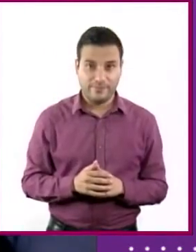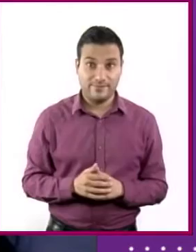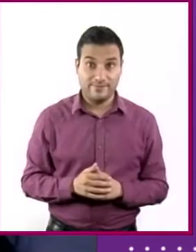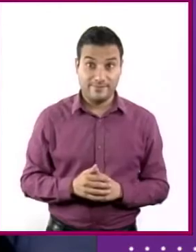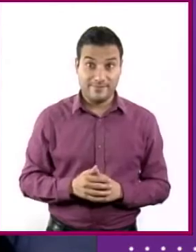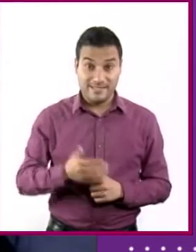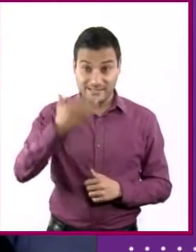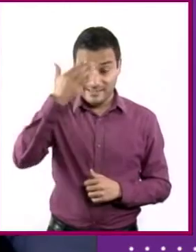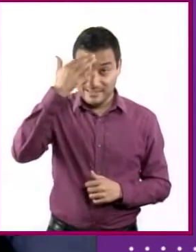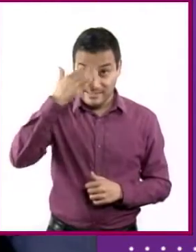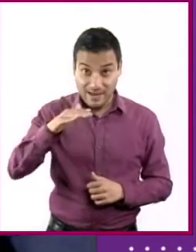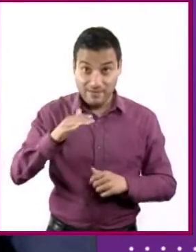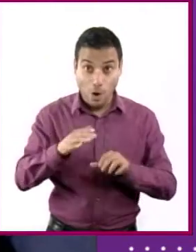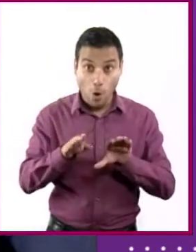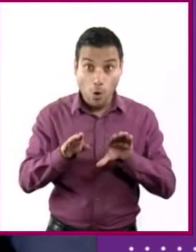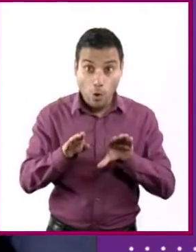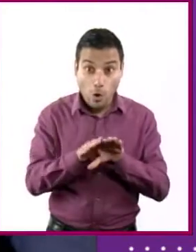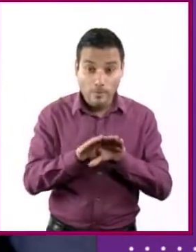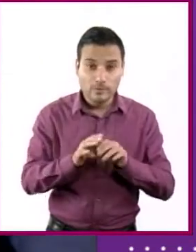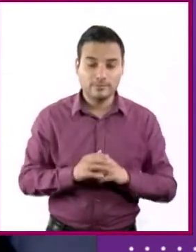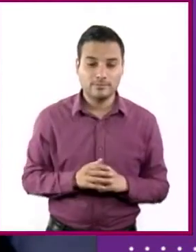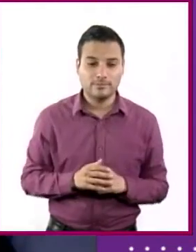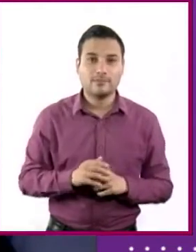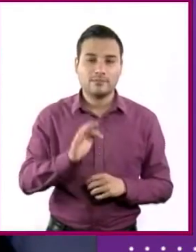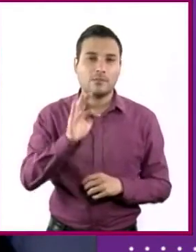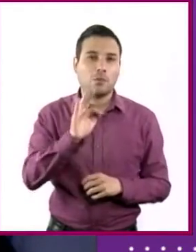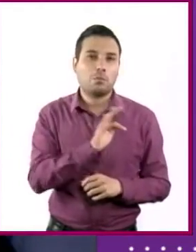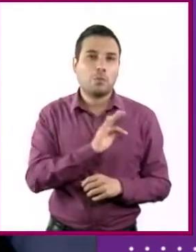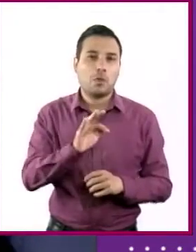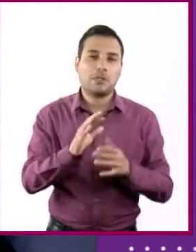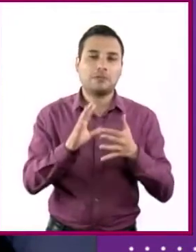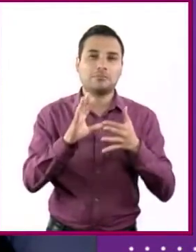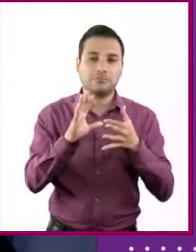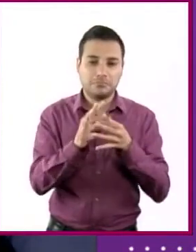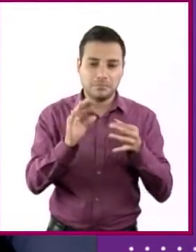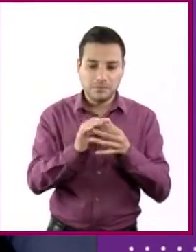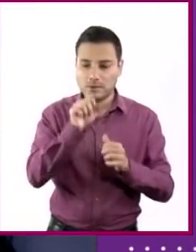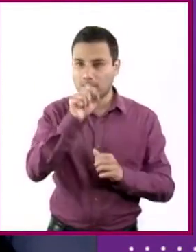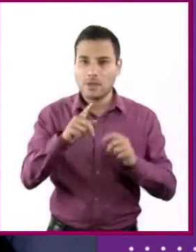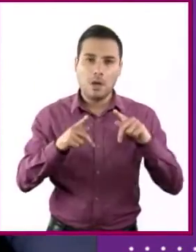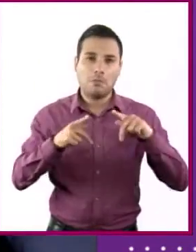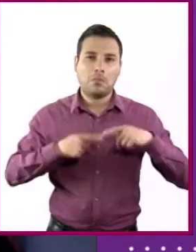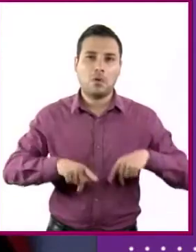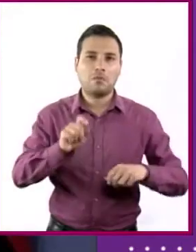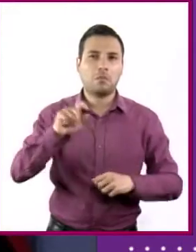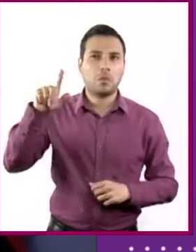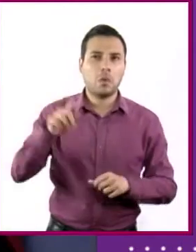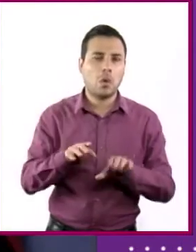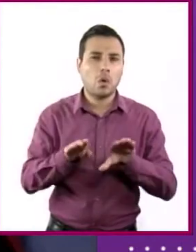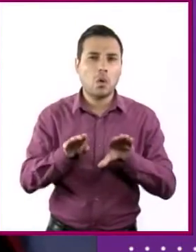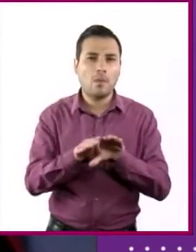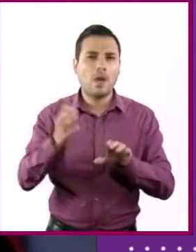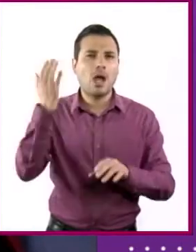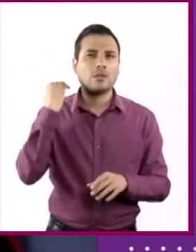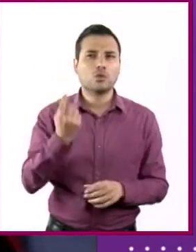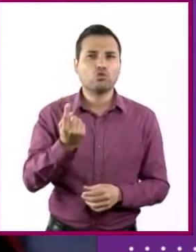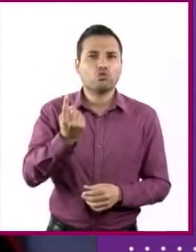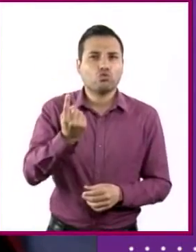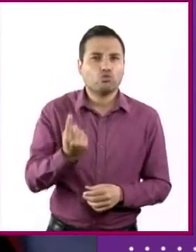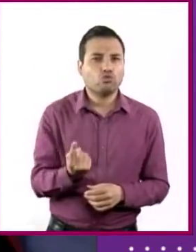appeared? You can tell us about famous people. What could they do when they were